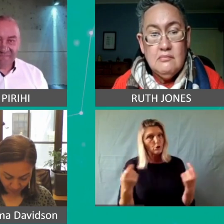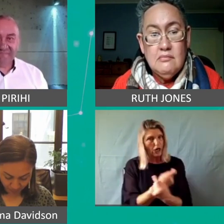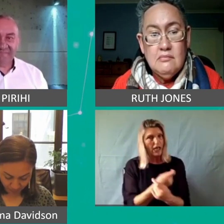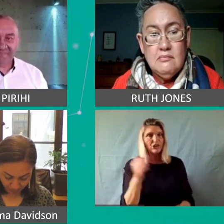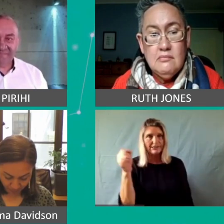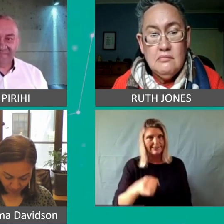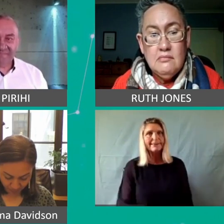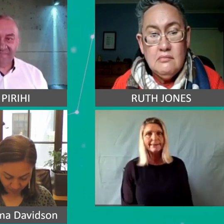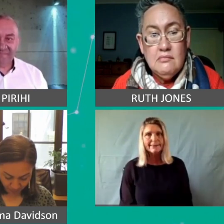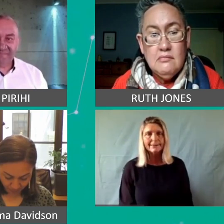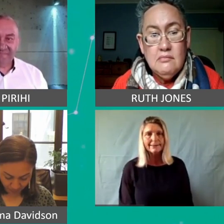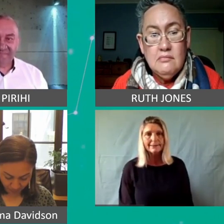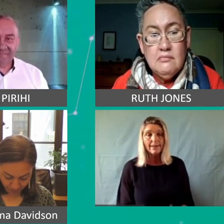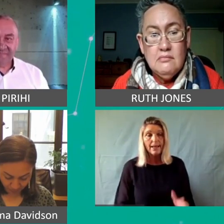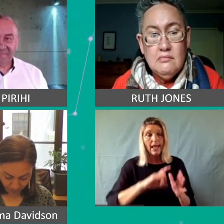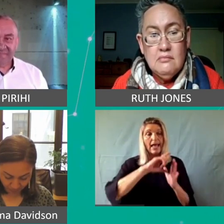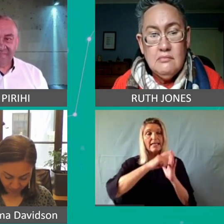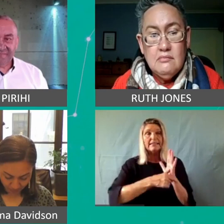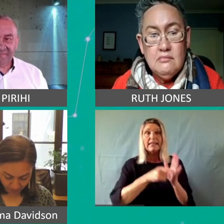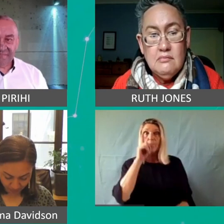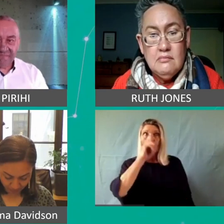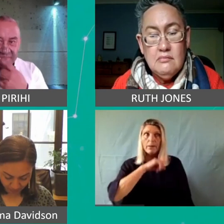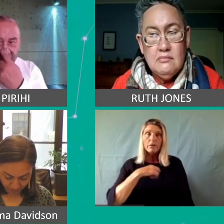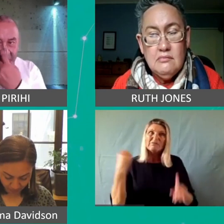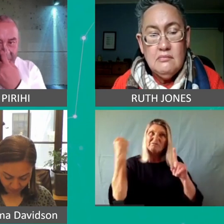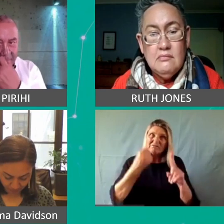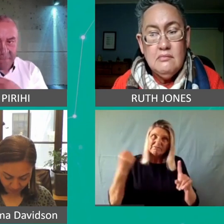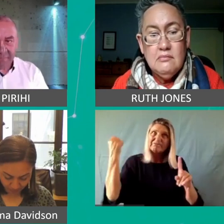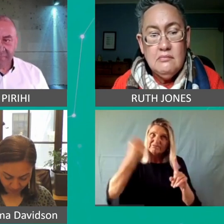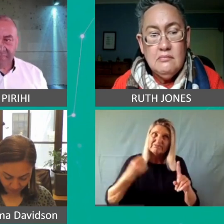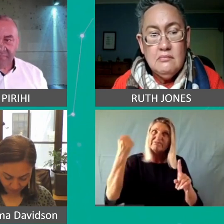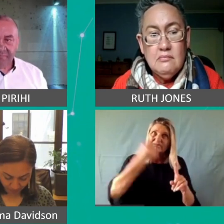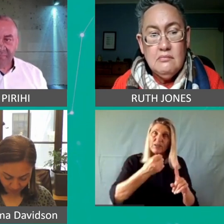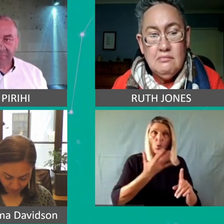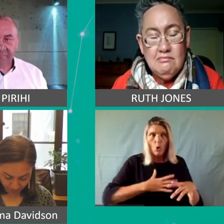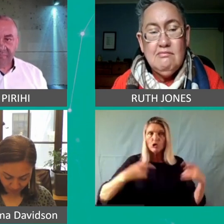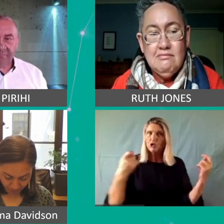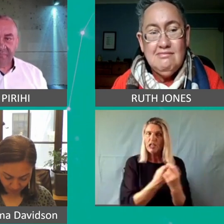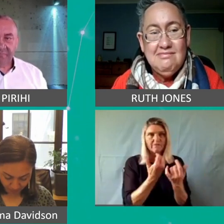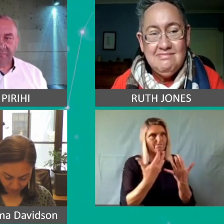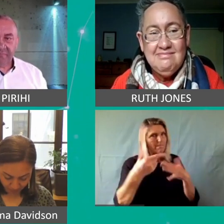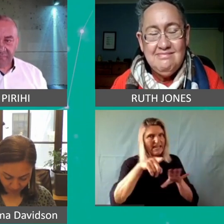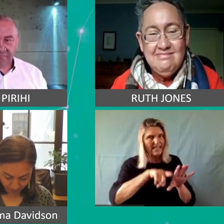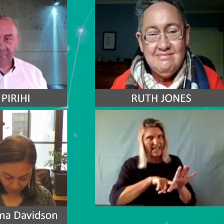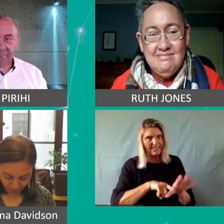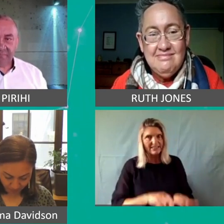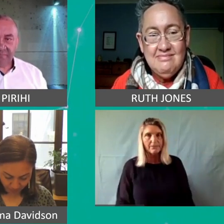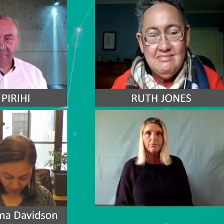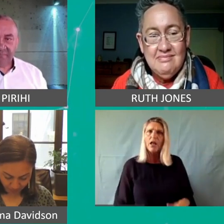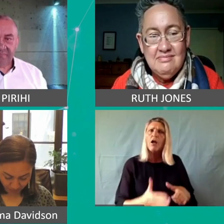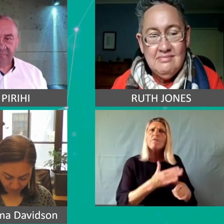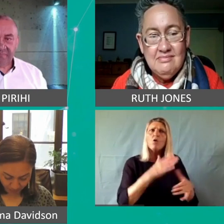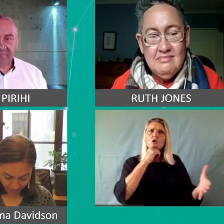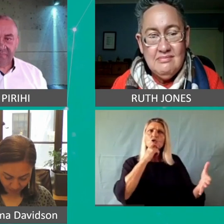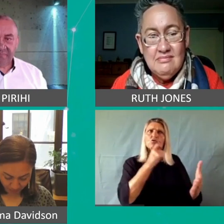Disabled people have been advocating for change for a very long time. The first report that I read was